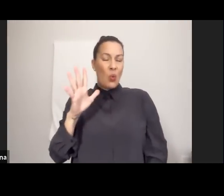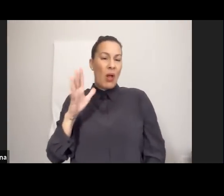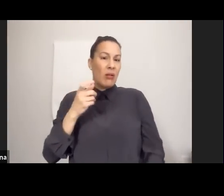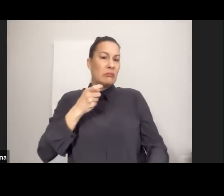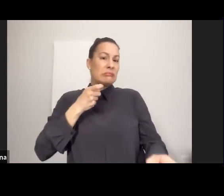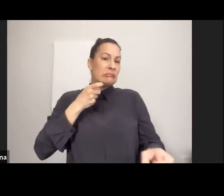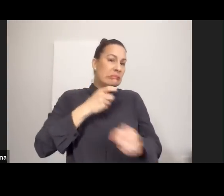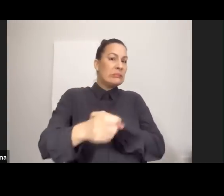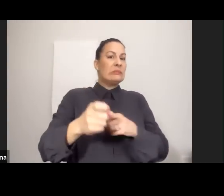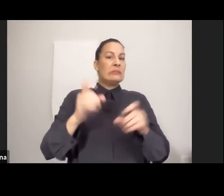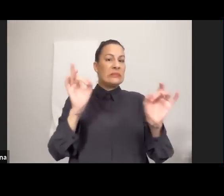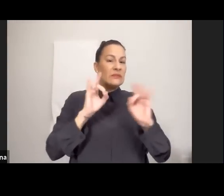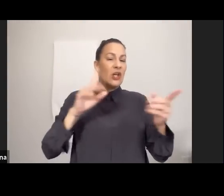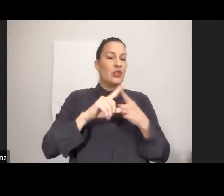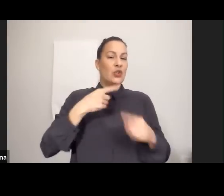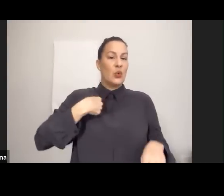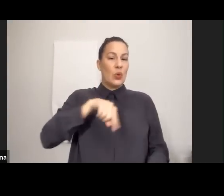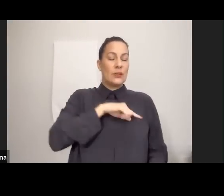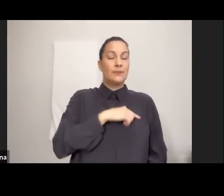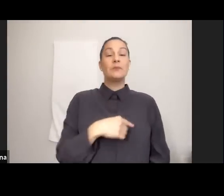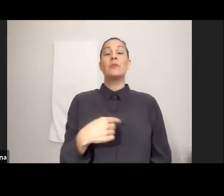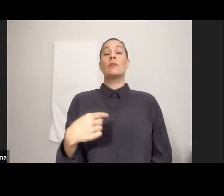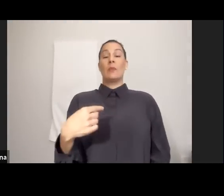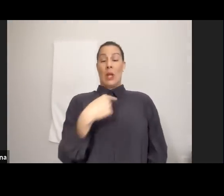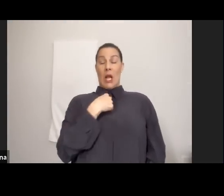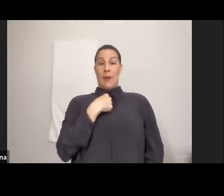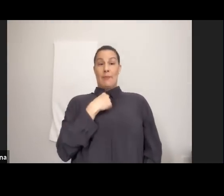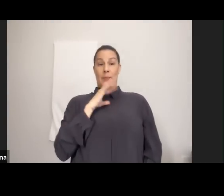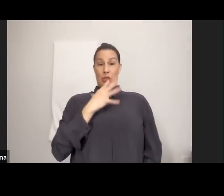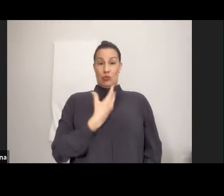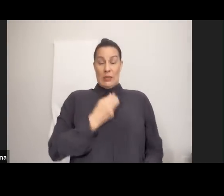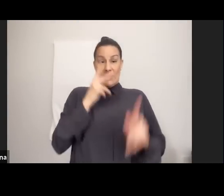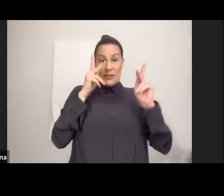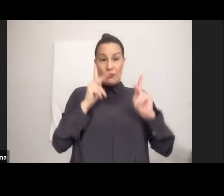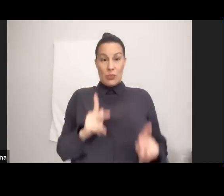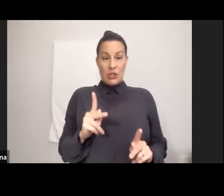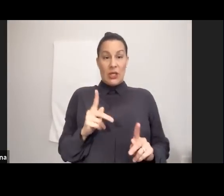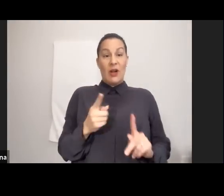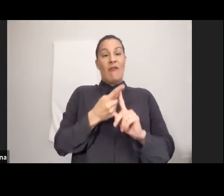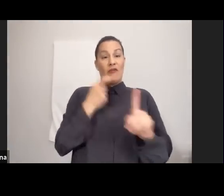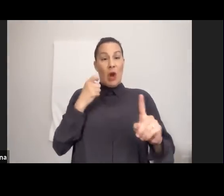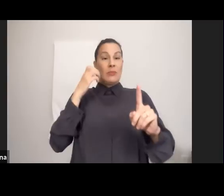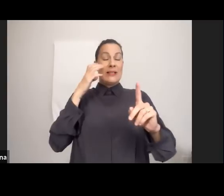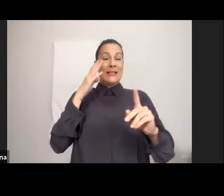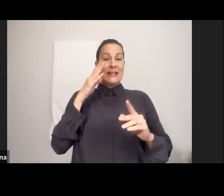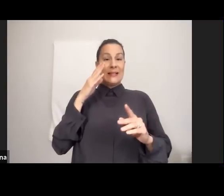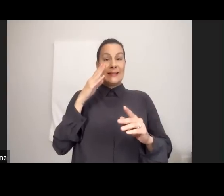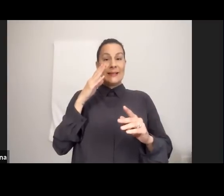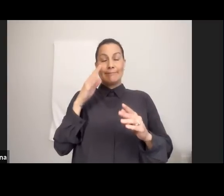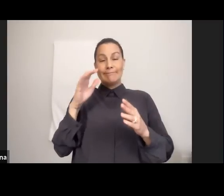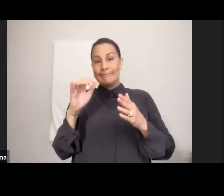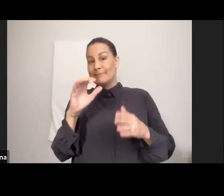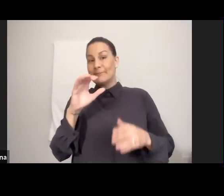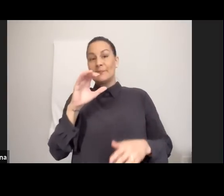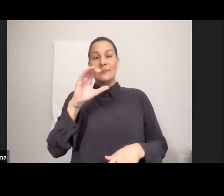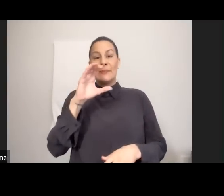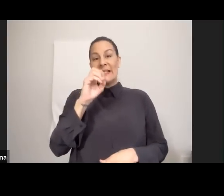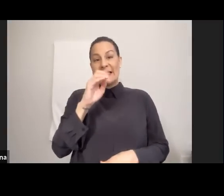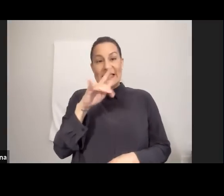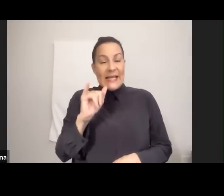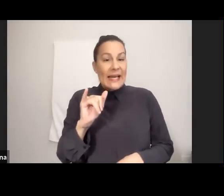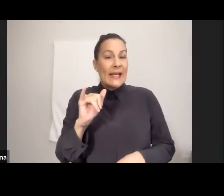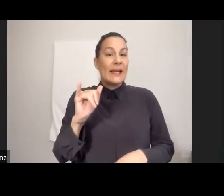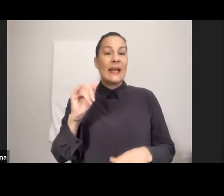sorry. I'm a trans person of color. I'm from the inner city, all the above. Why do you think there's